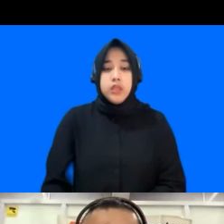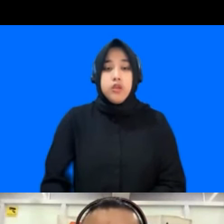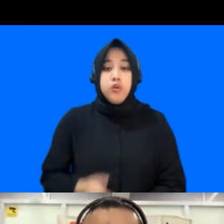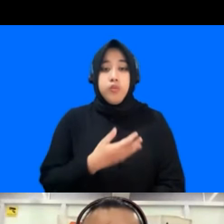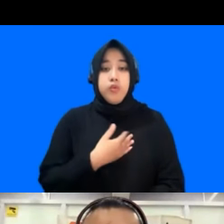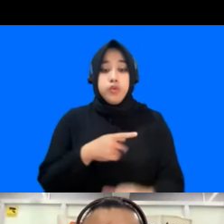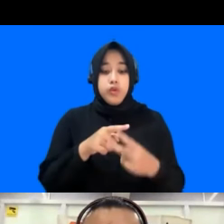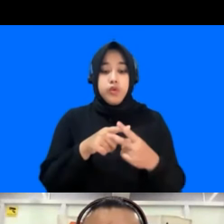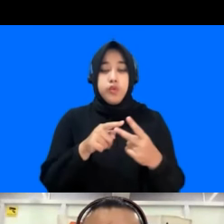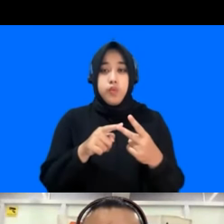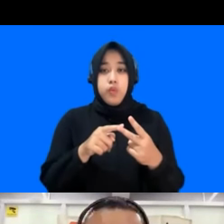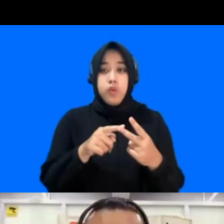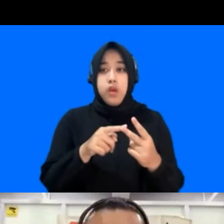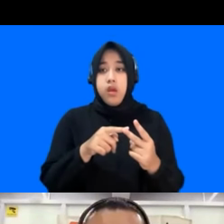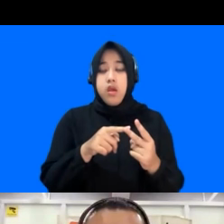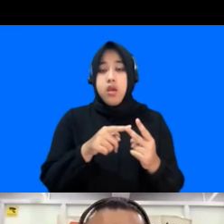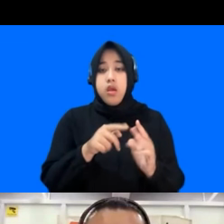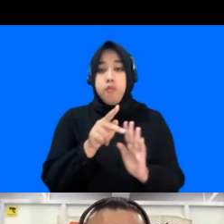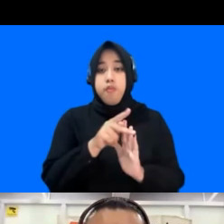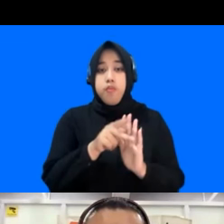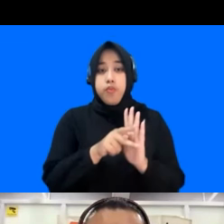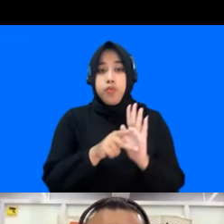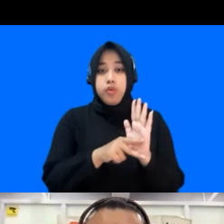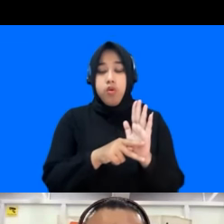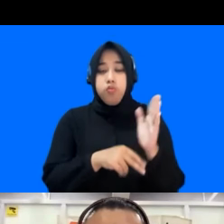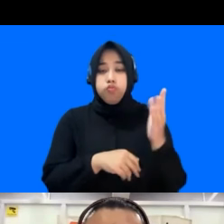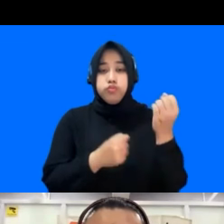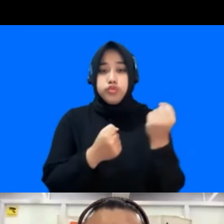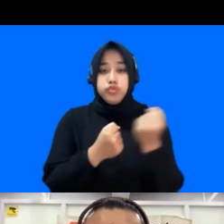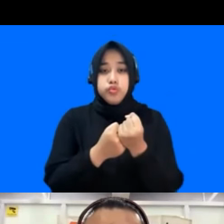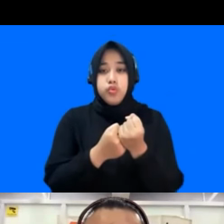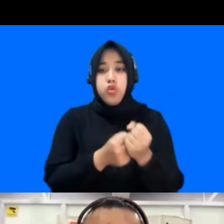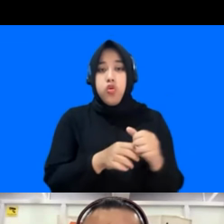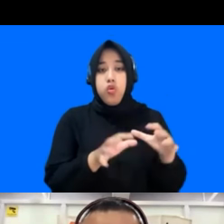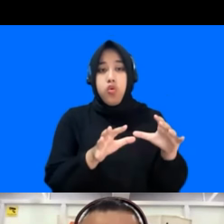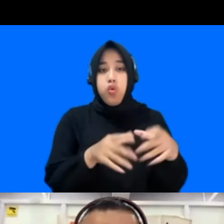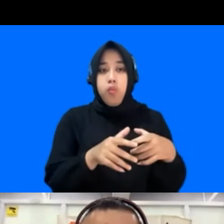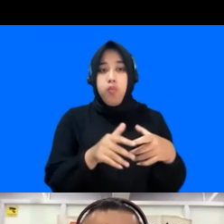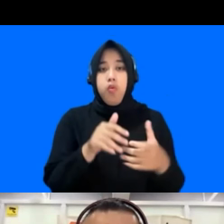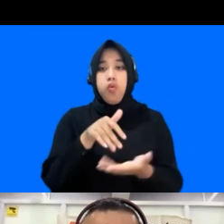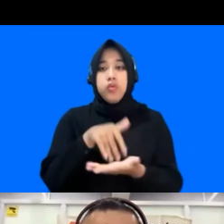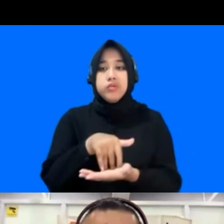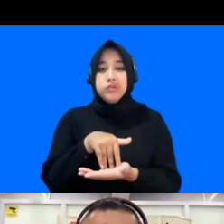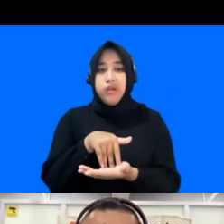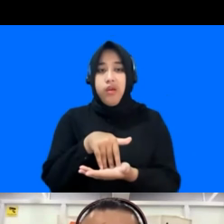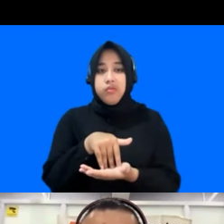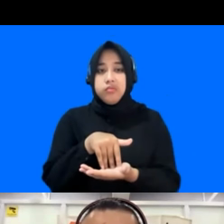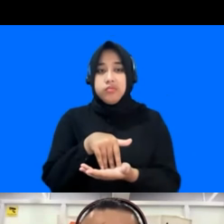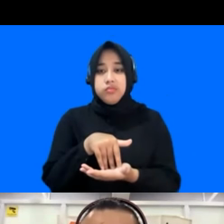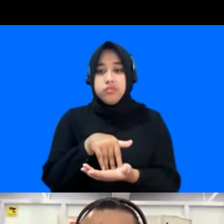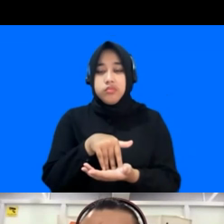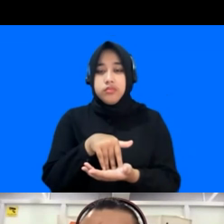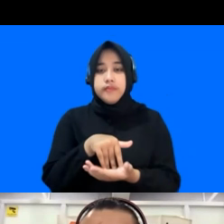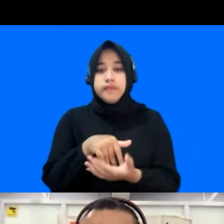of beneficiaries that we work with, namely the low-income families through digital inclusion and to empower students